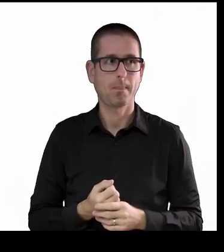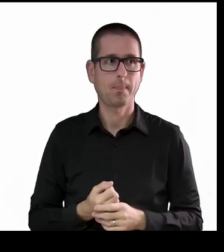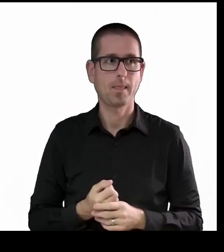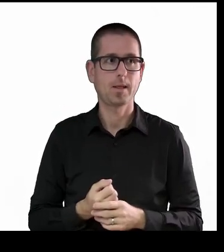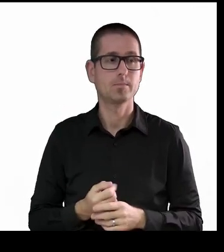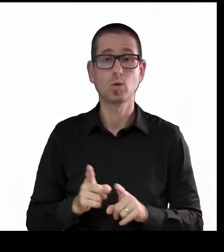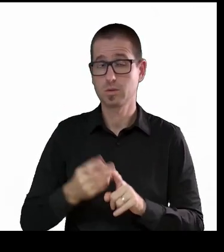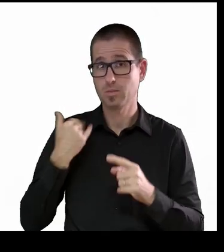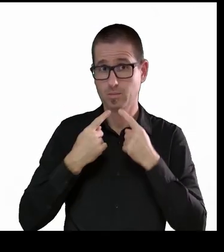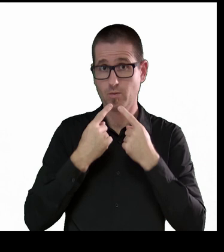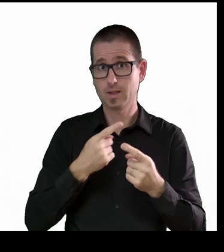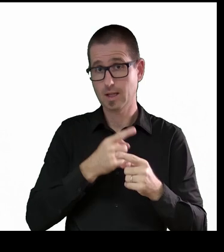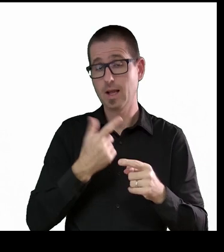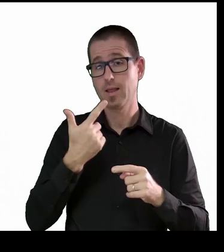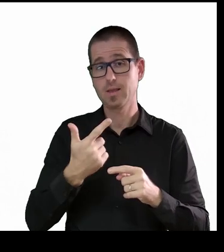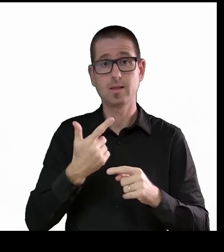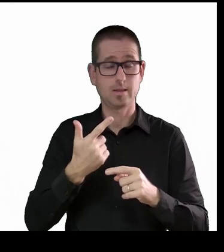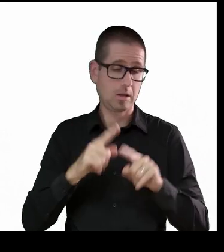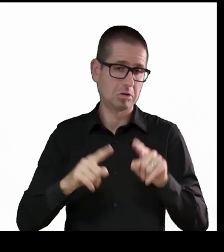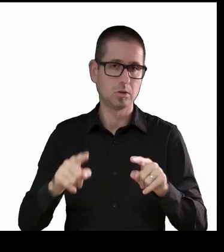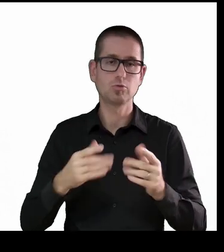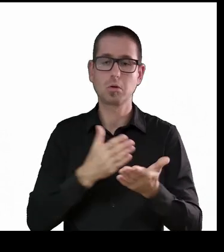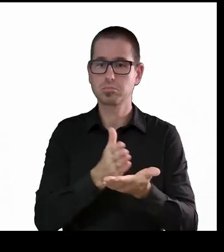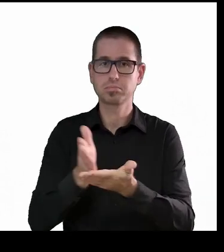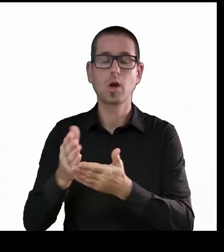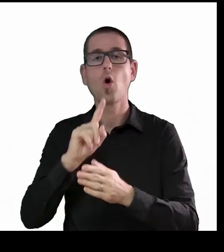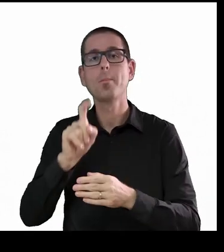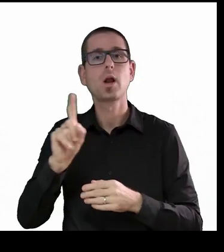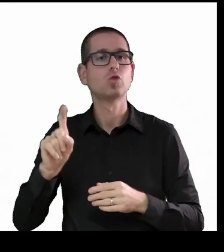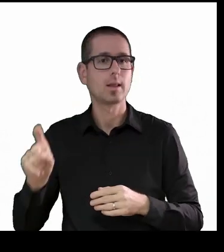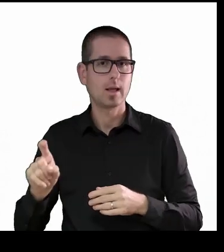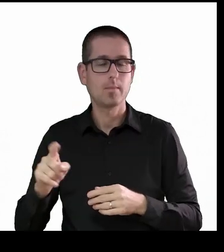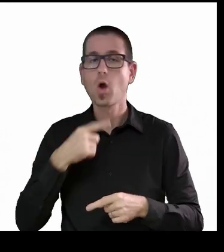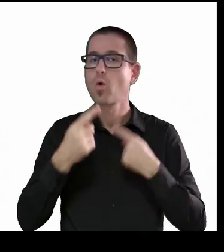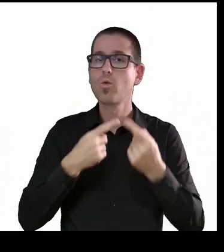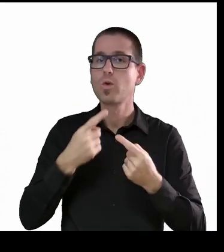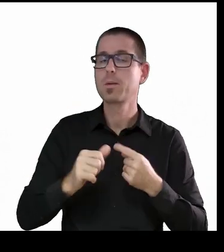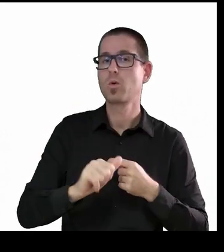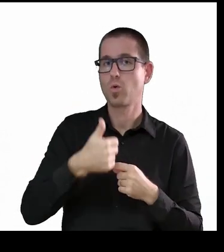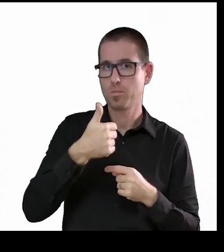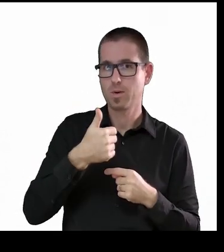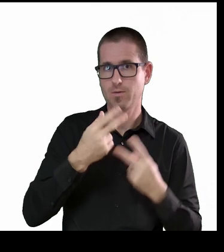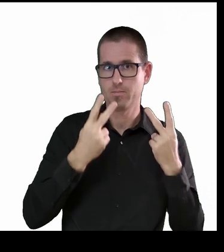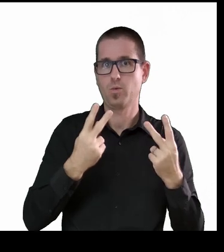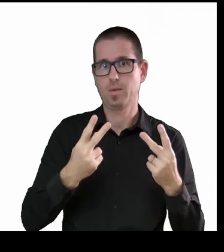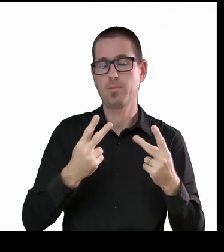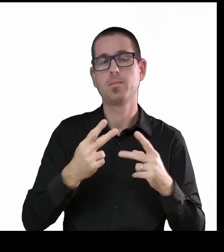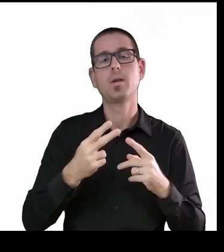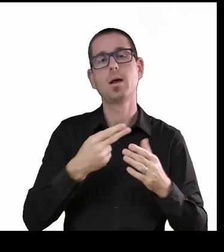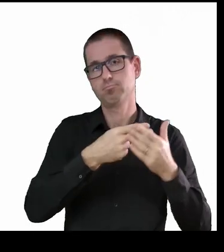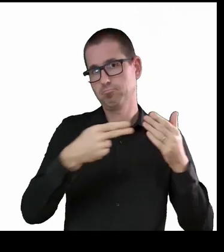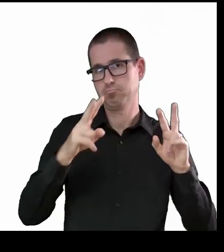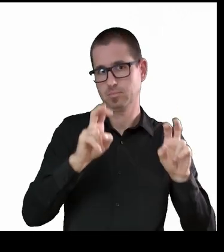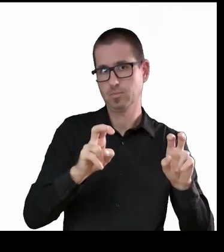I mentioned, is divided into different questions. So talking about the first important topic, leadership